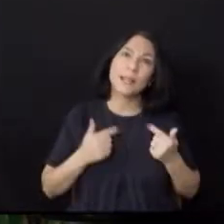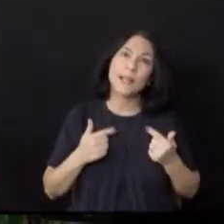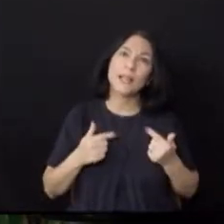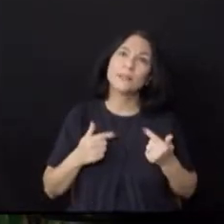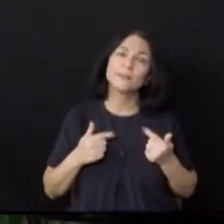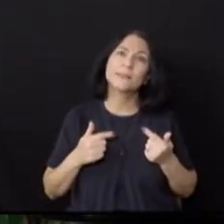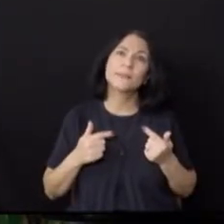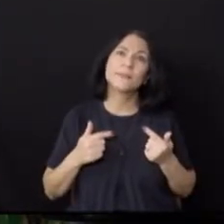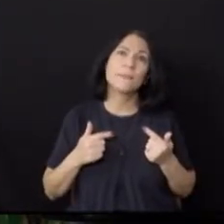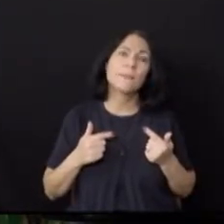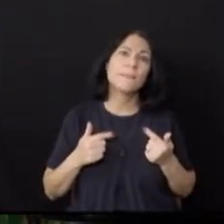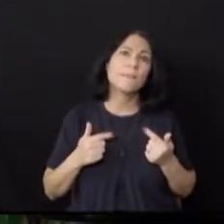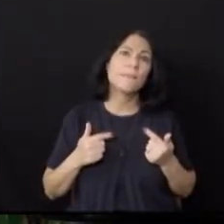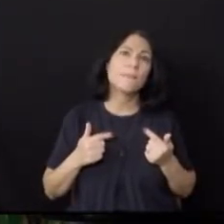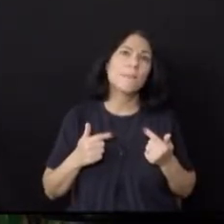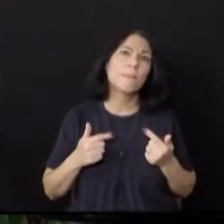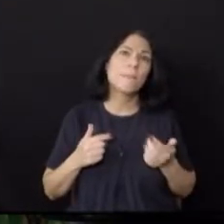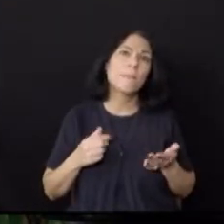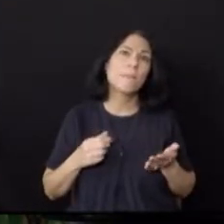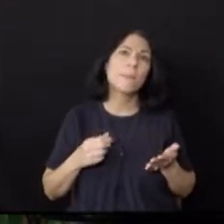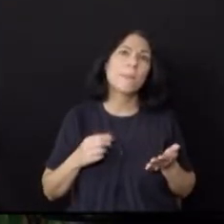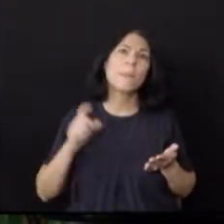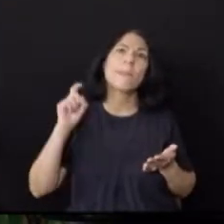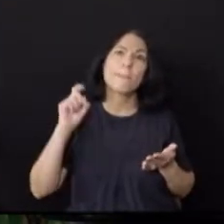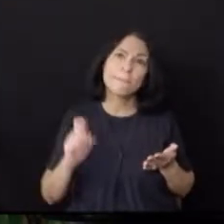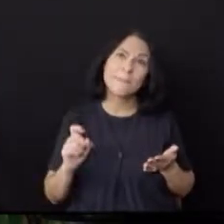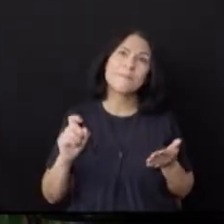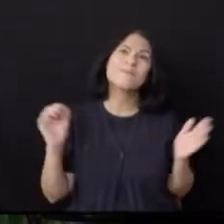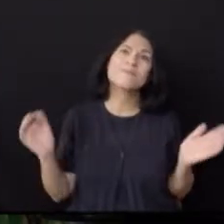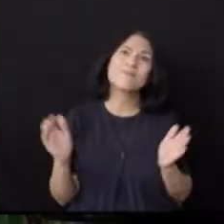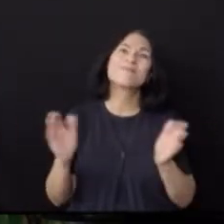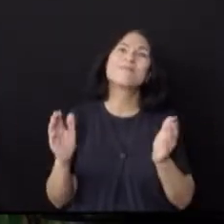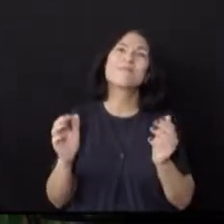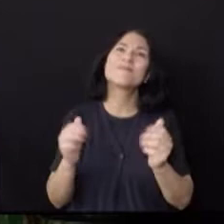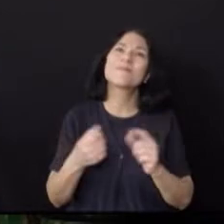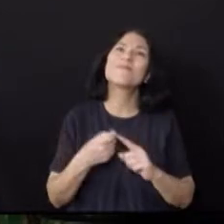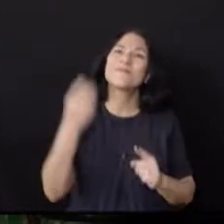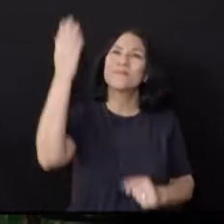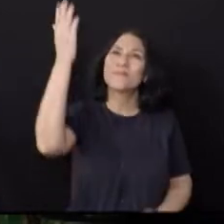meant to be nurtured by you.